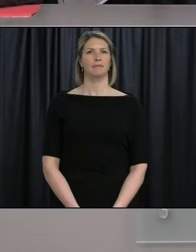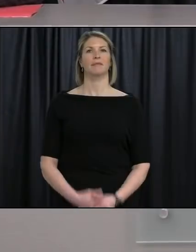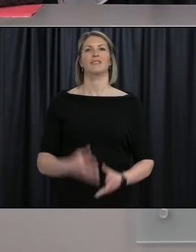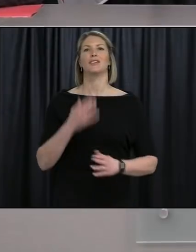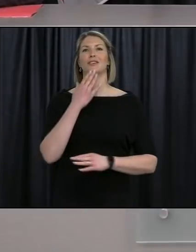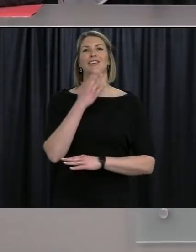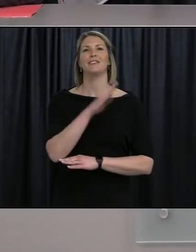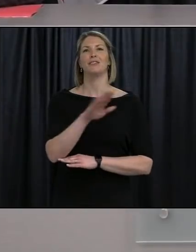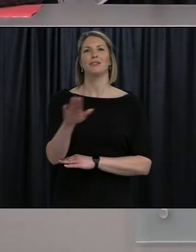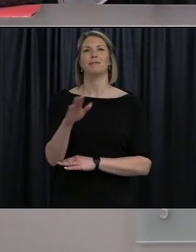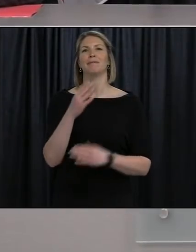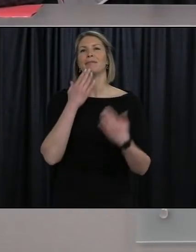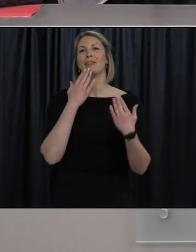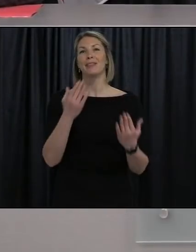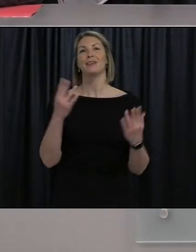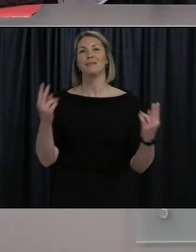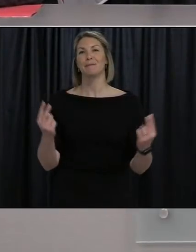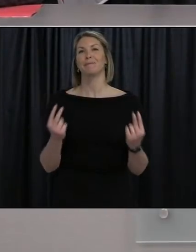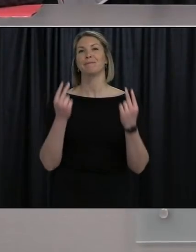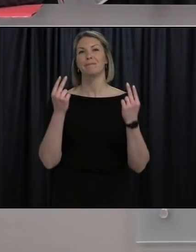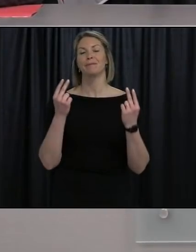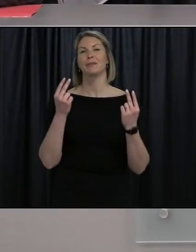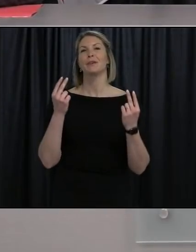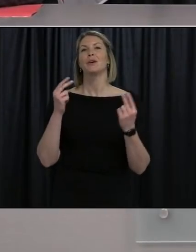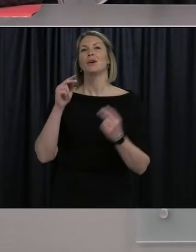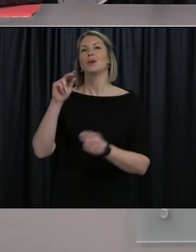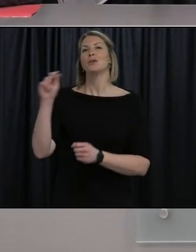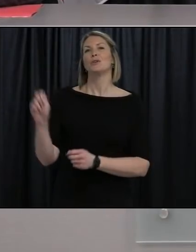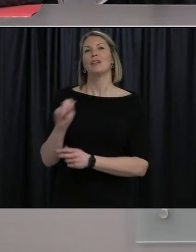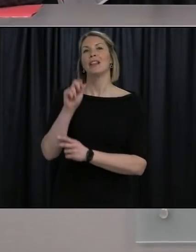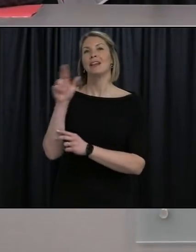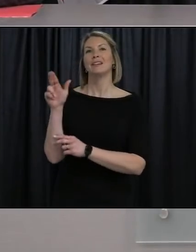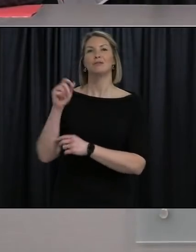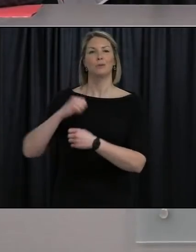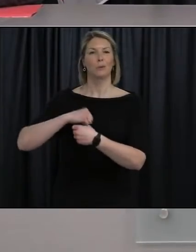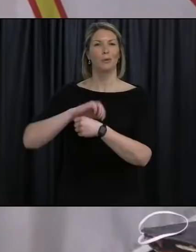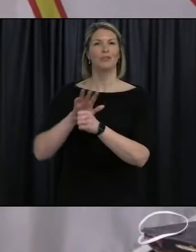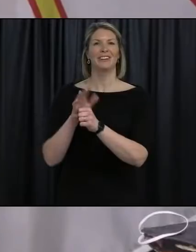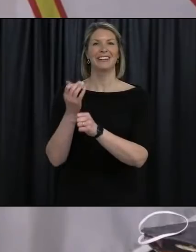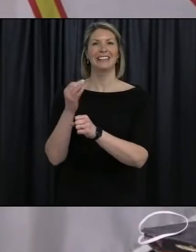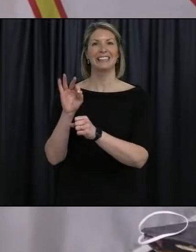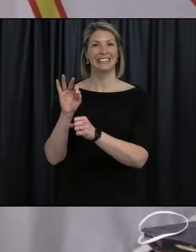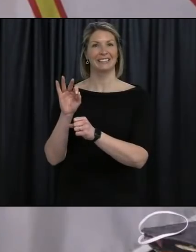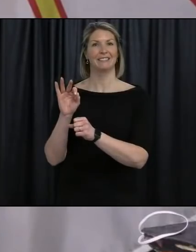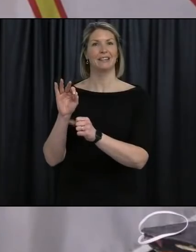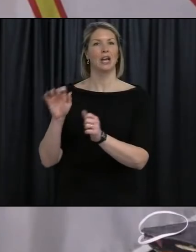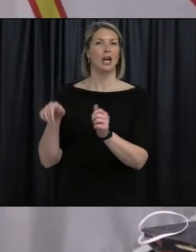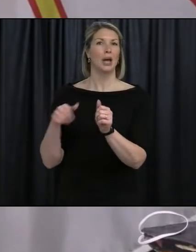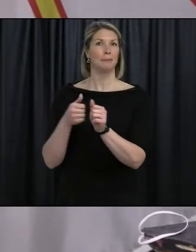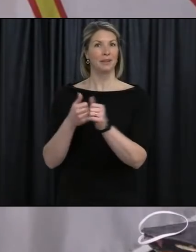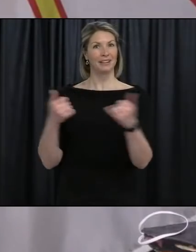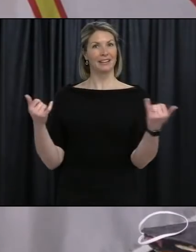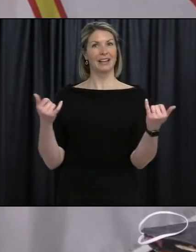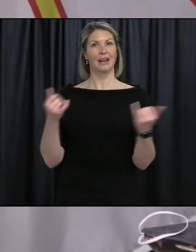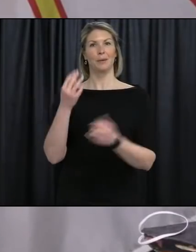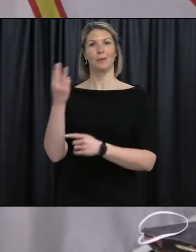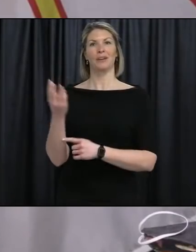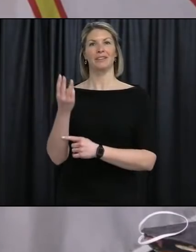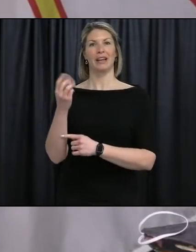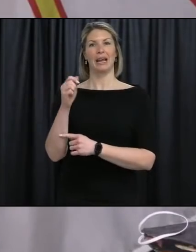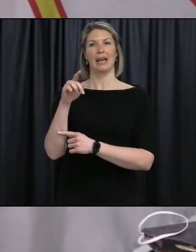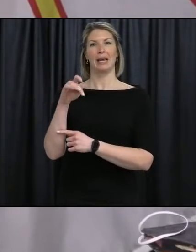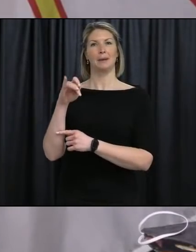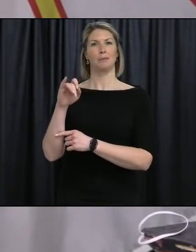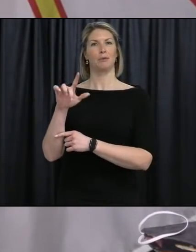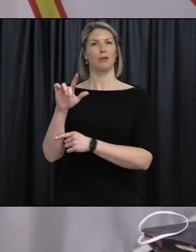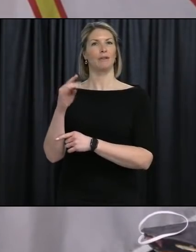Good afternoon. Thank you for joining us for the Government of Newfoundland and Labrador's COVID-19 update for today, Wednesday, April 14th.